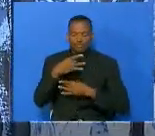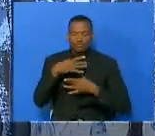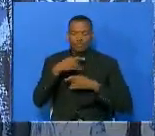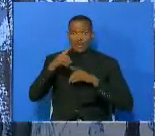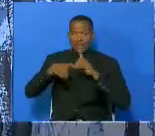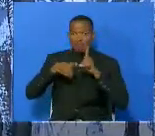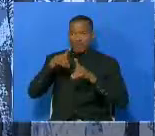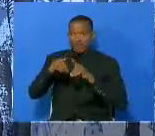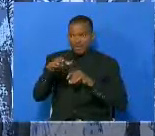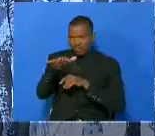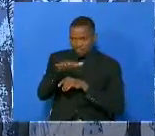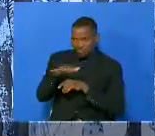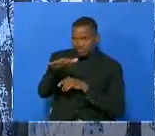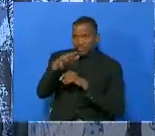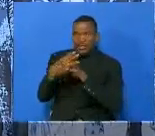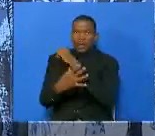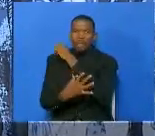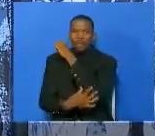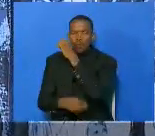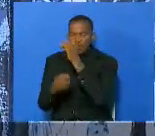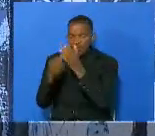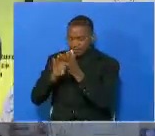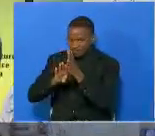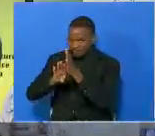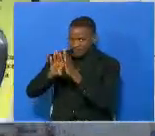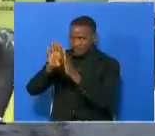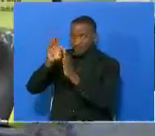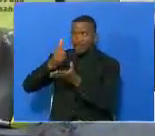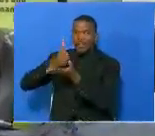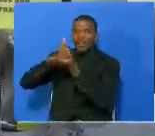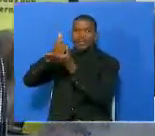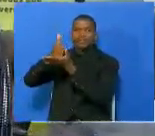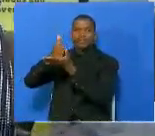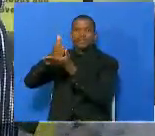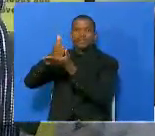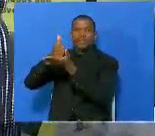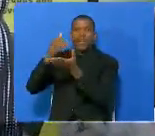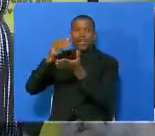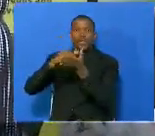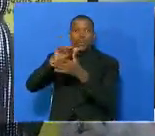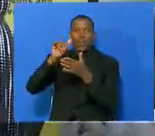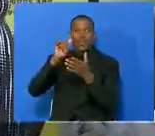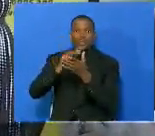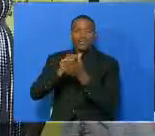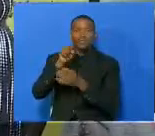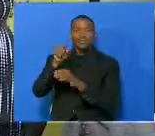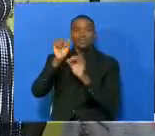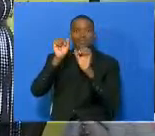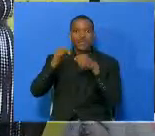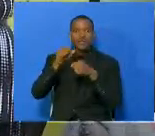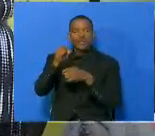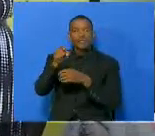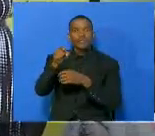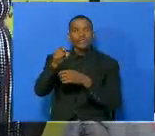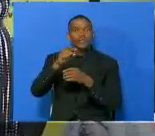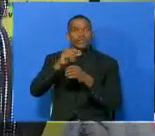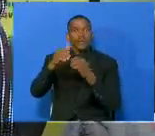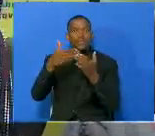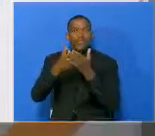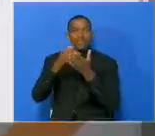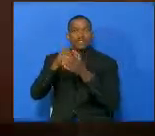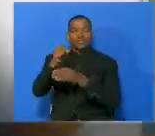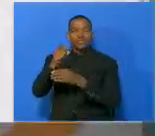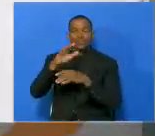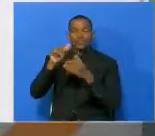leng gore ba dikobotse di ko tlase ba tsholediwe. Jaaka kgaolo ya okavango e le kgakala le ditamelo ebile e babalelwa ke le huma